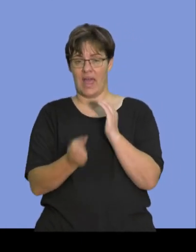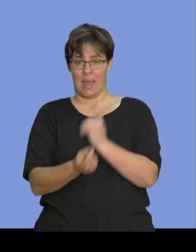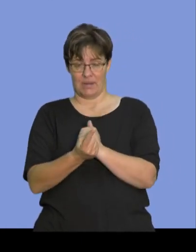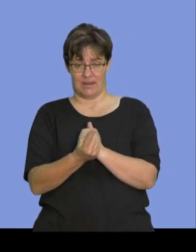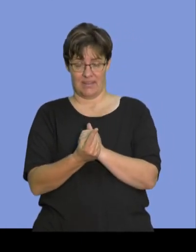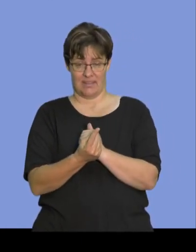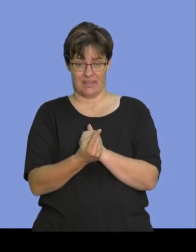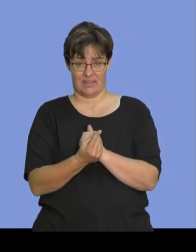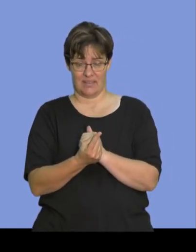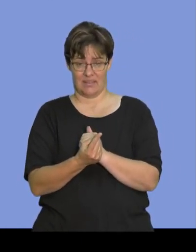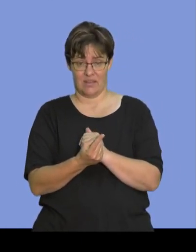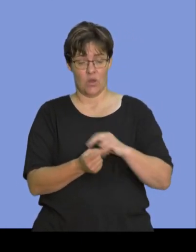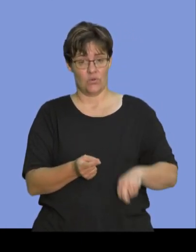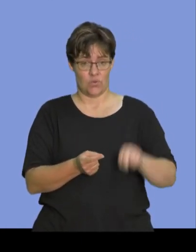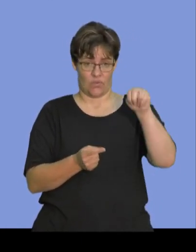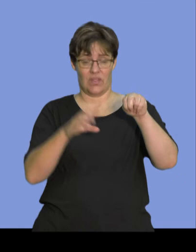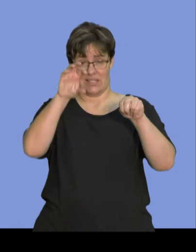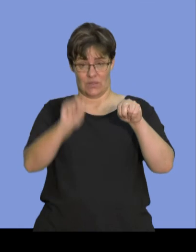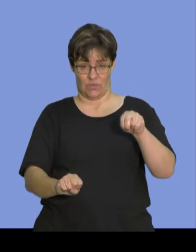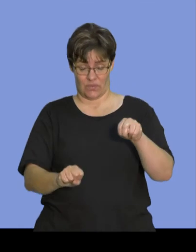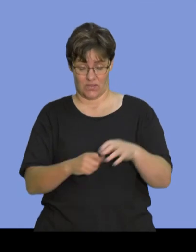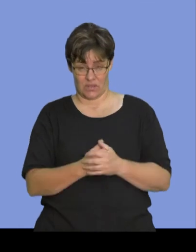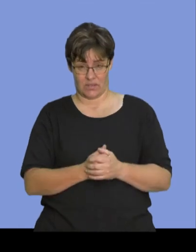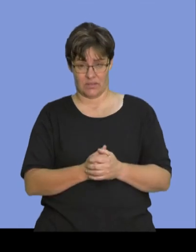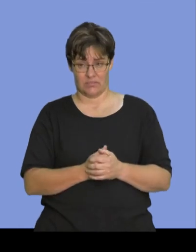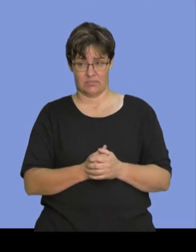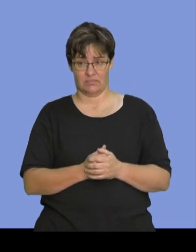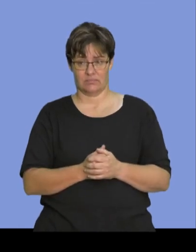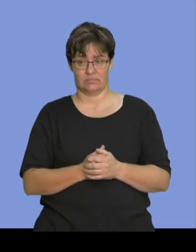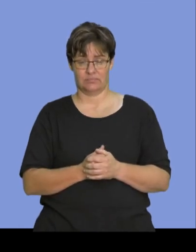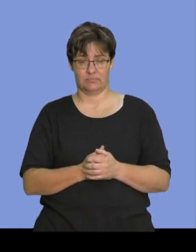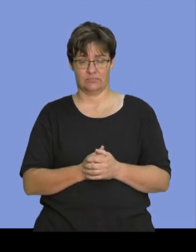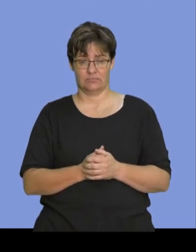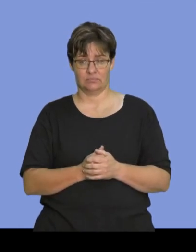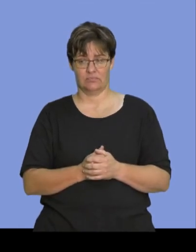attraction, which happens with the north and south, okay?